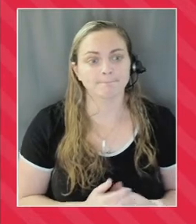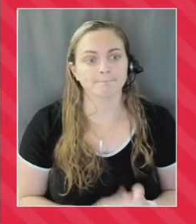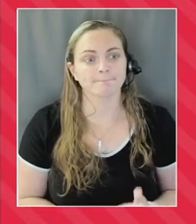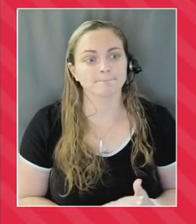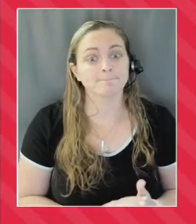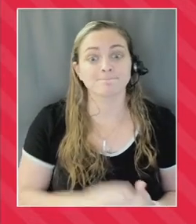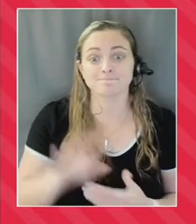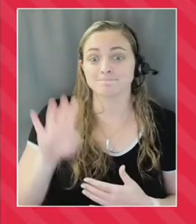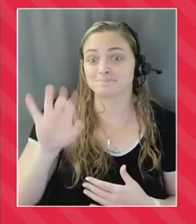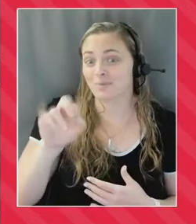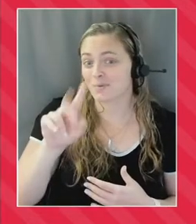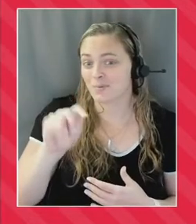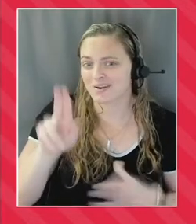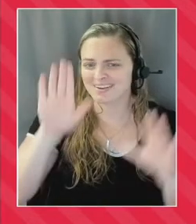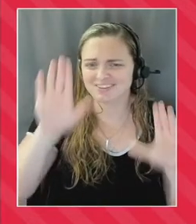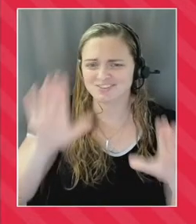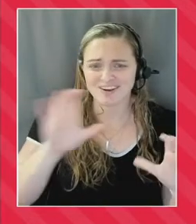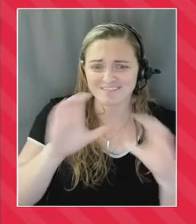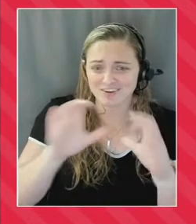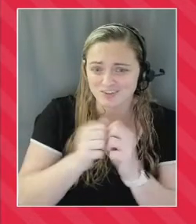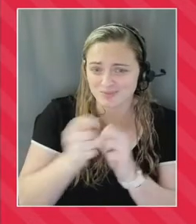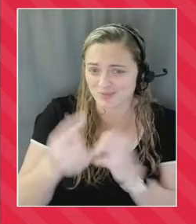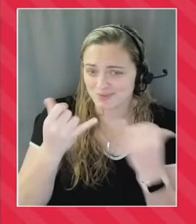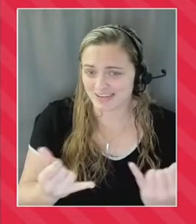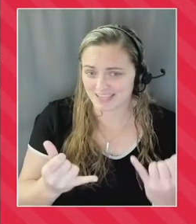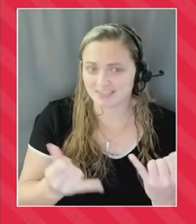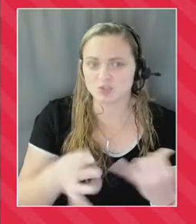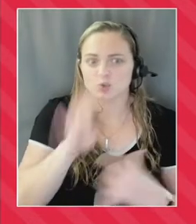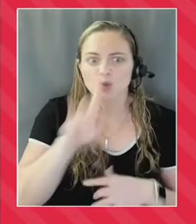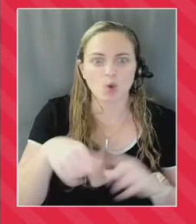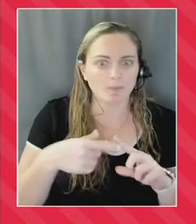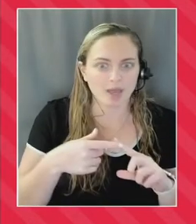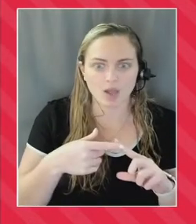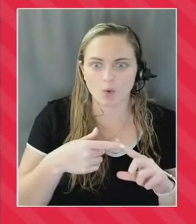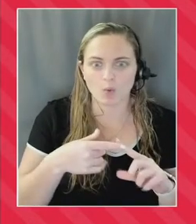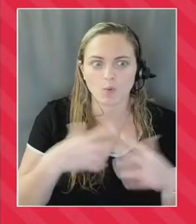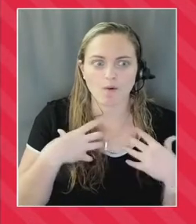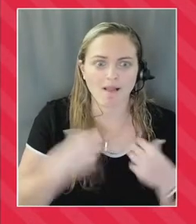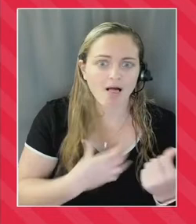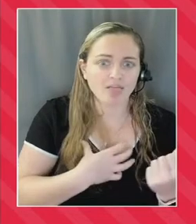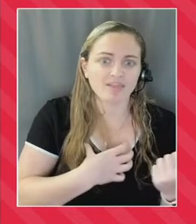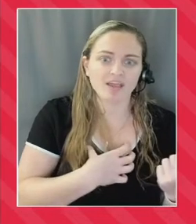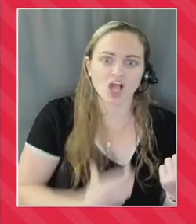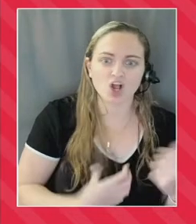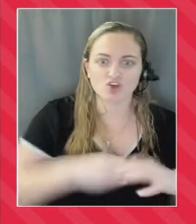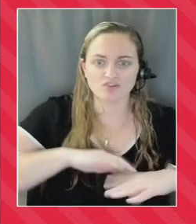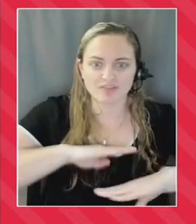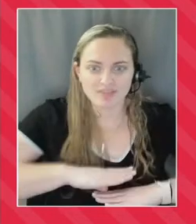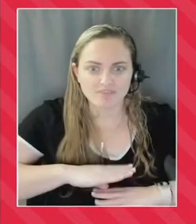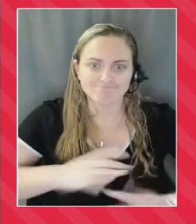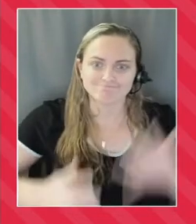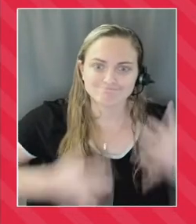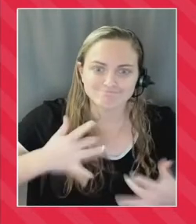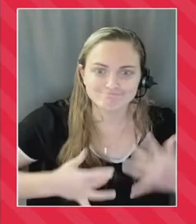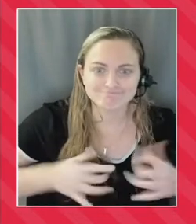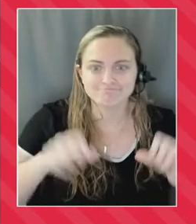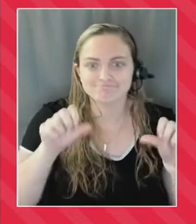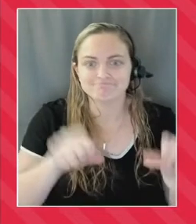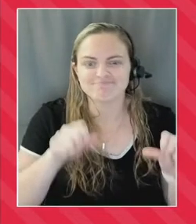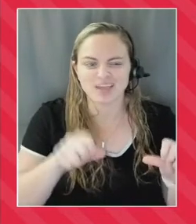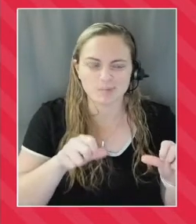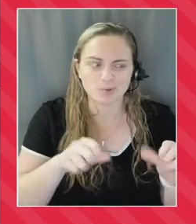Courtney, it's great to have this conversation with you today to talk about healthy hunger relief. I'm so excited to be able to get into some